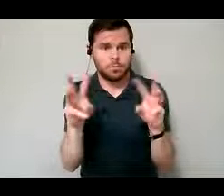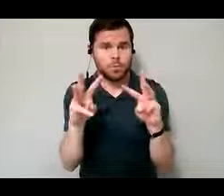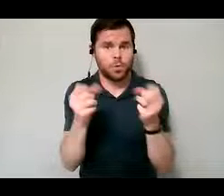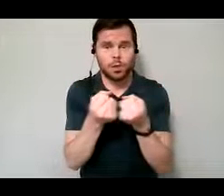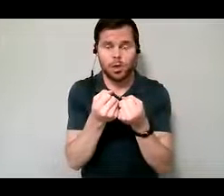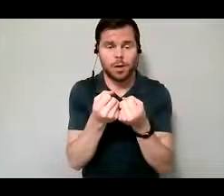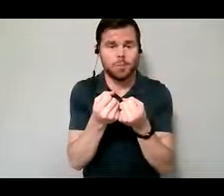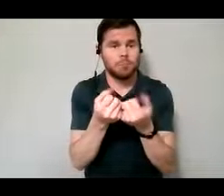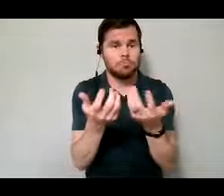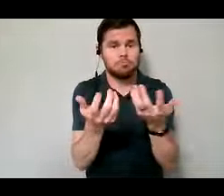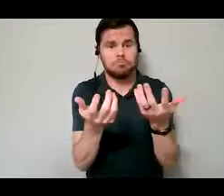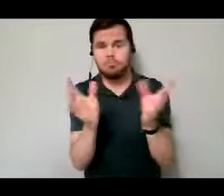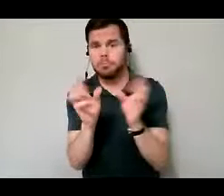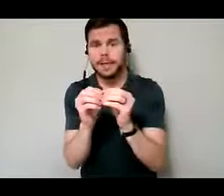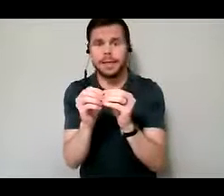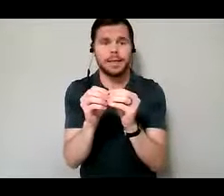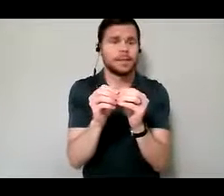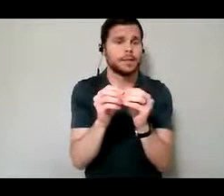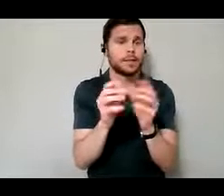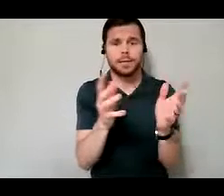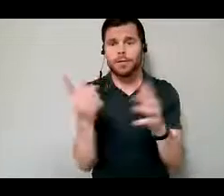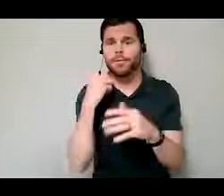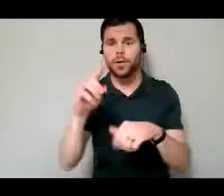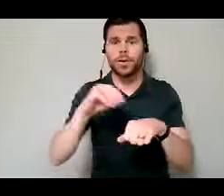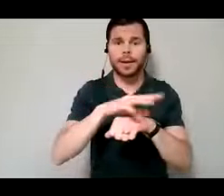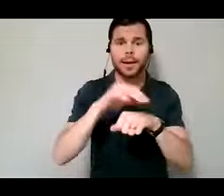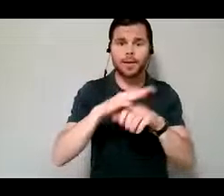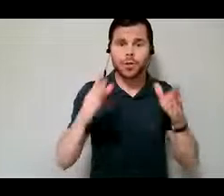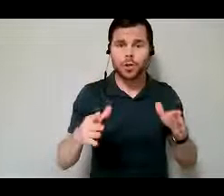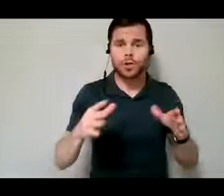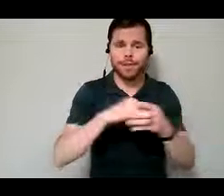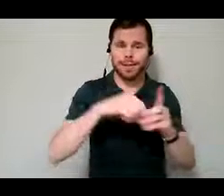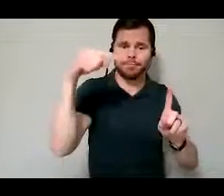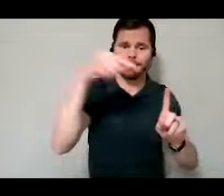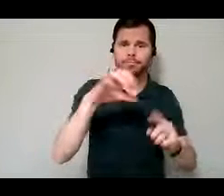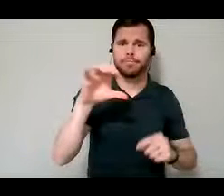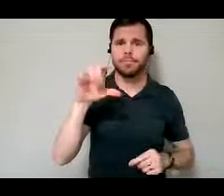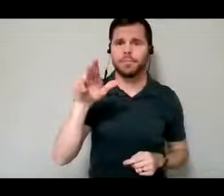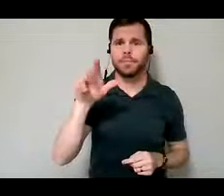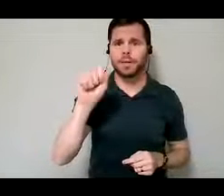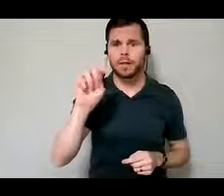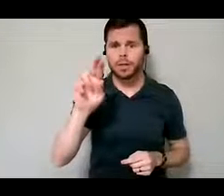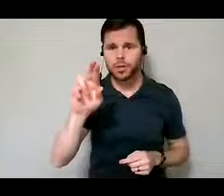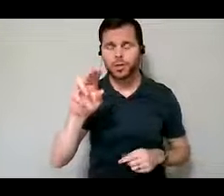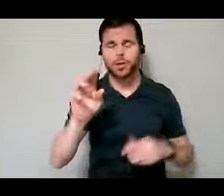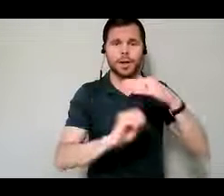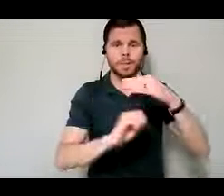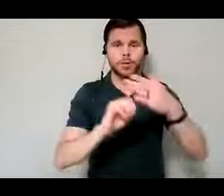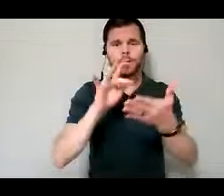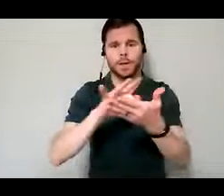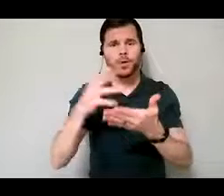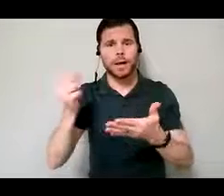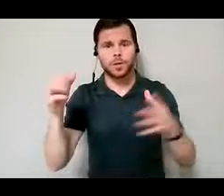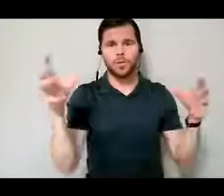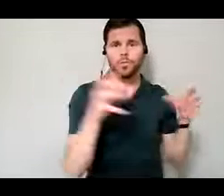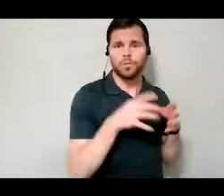of workshops for counselors in a cluster. So bringing, you know, having elementary, middle, and high school be able to come together, and we can look a